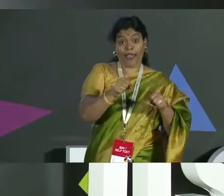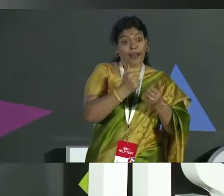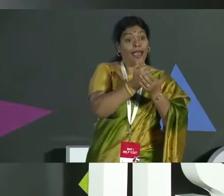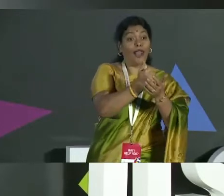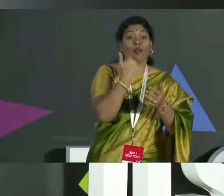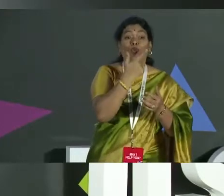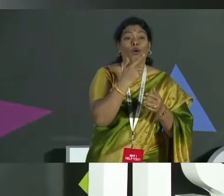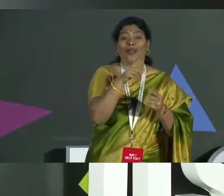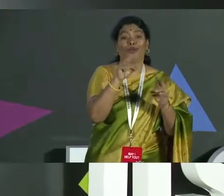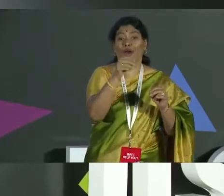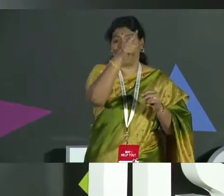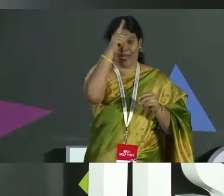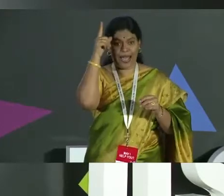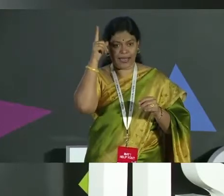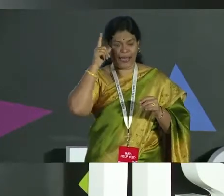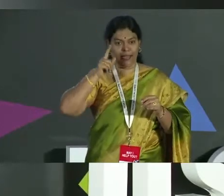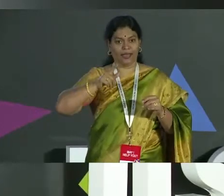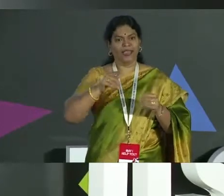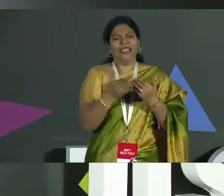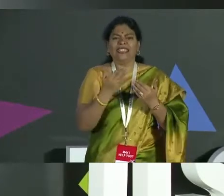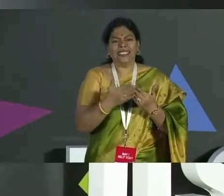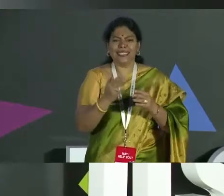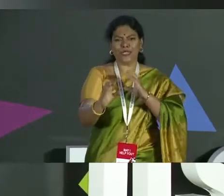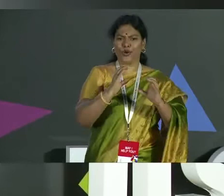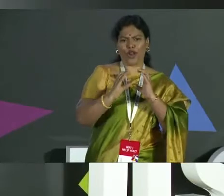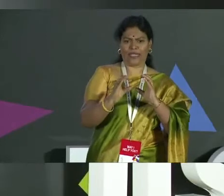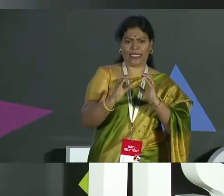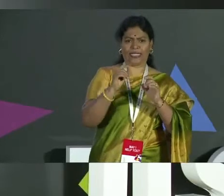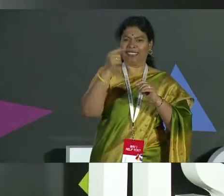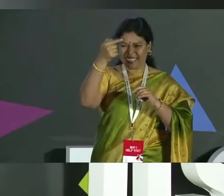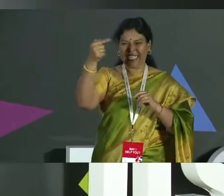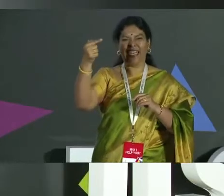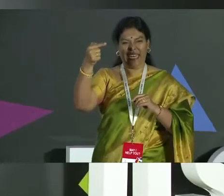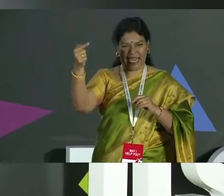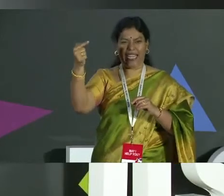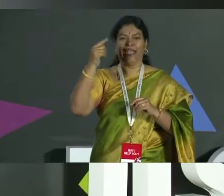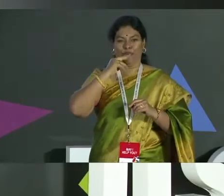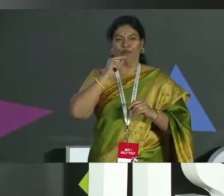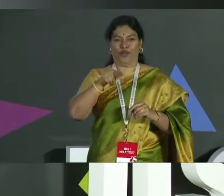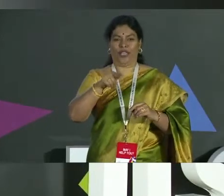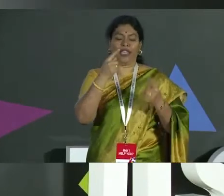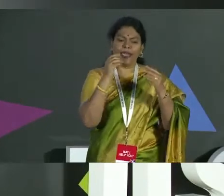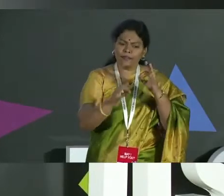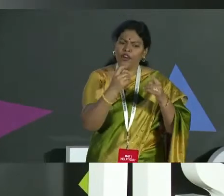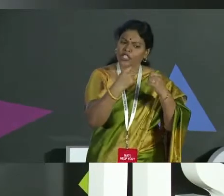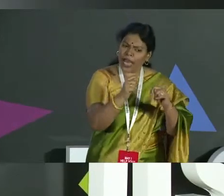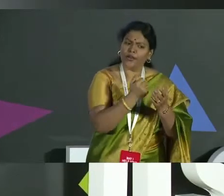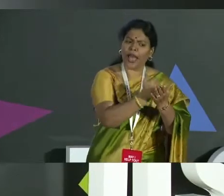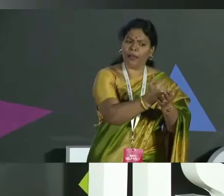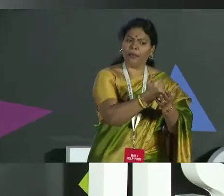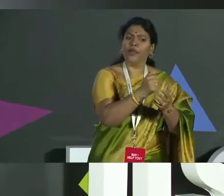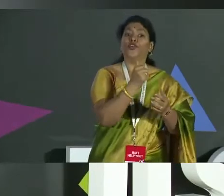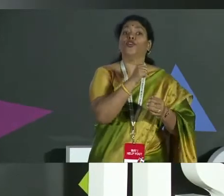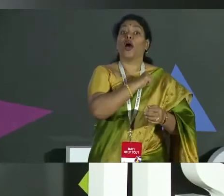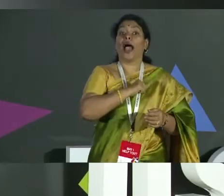unfortunate. It's very easy to get into that conversation. And that actually is a negative conversation, because even if you're trying to help, your attitude may be